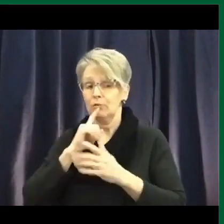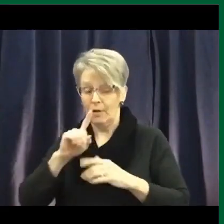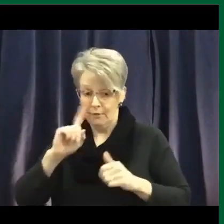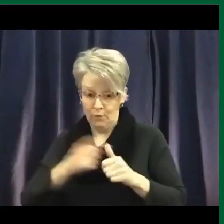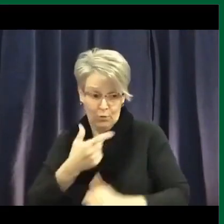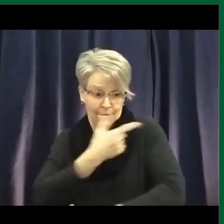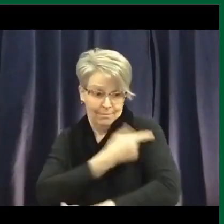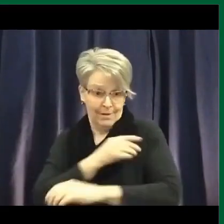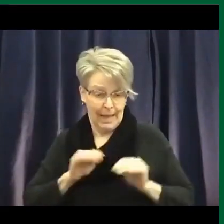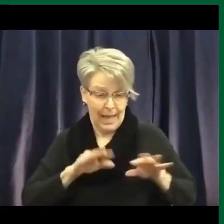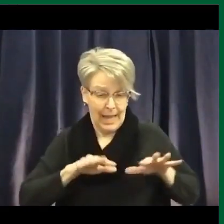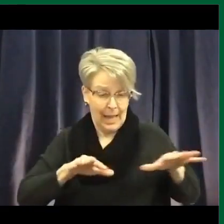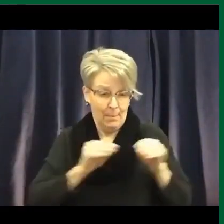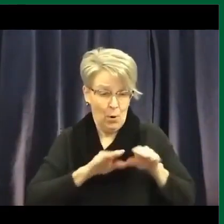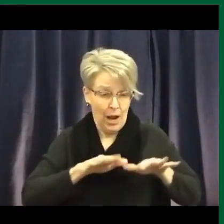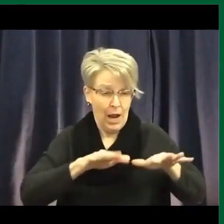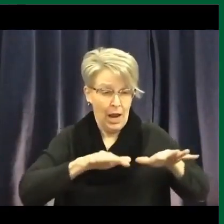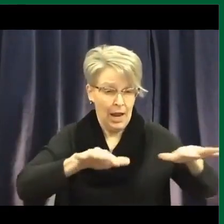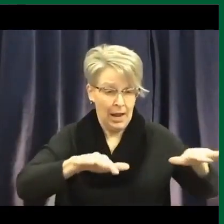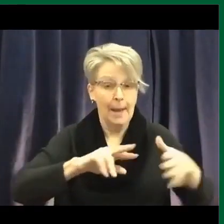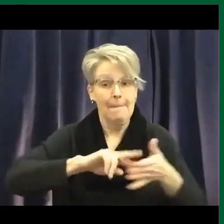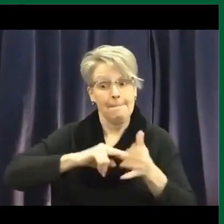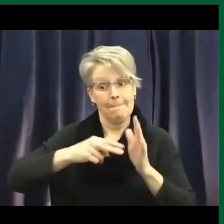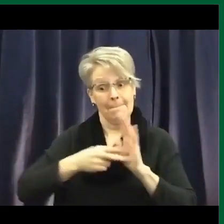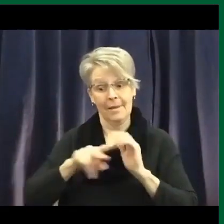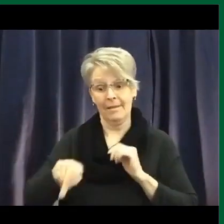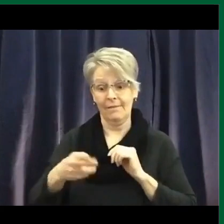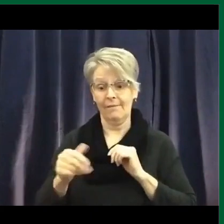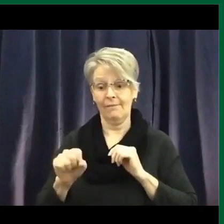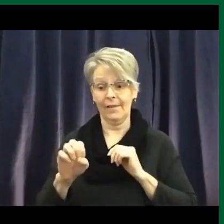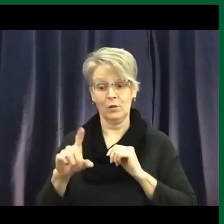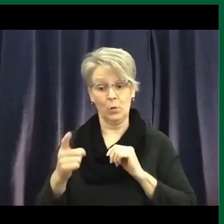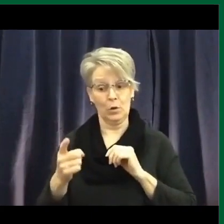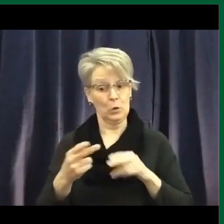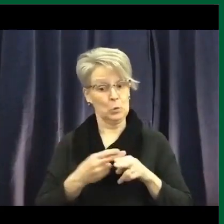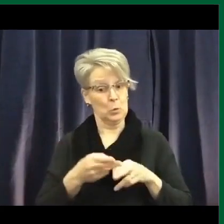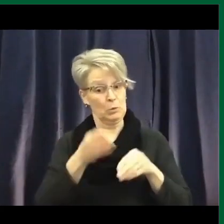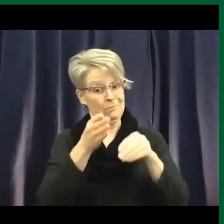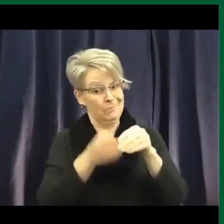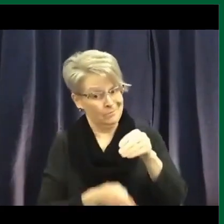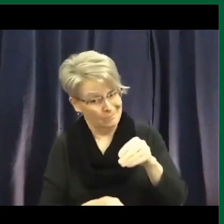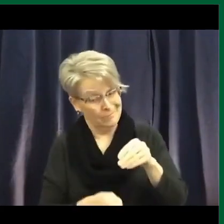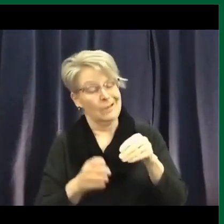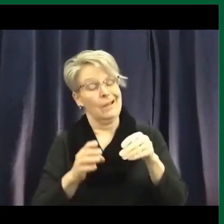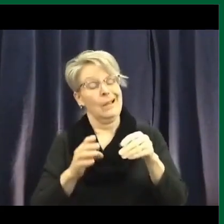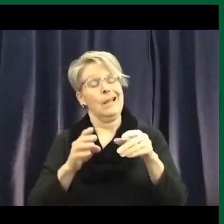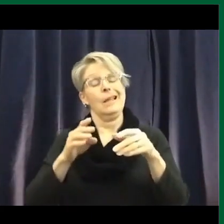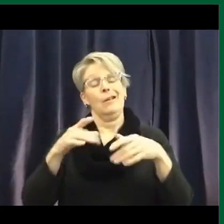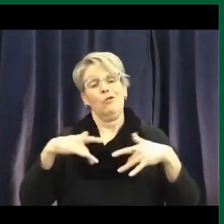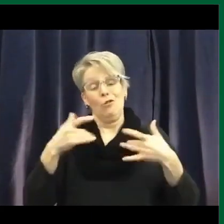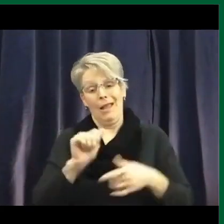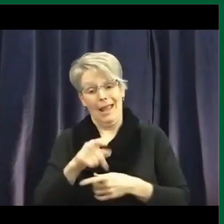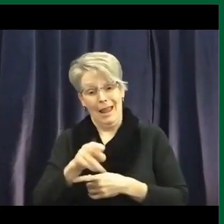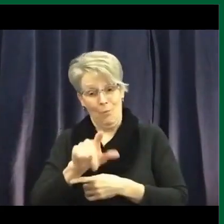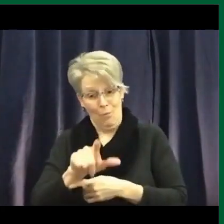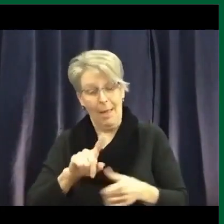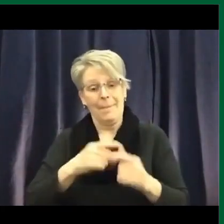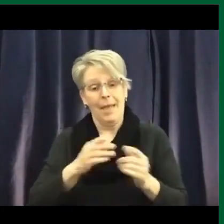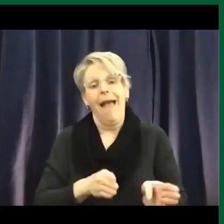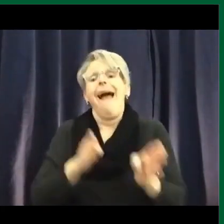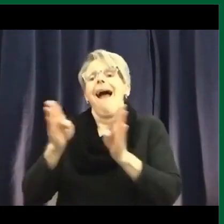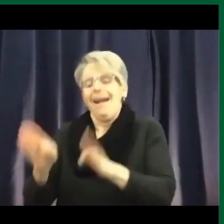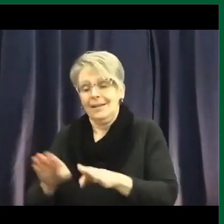quickly, that also means that we should be done phase 1 and ready to start phase 2 early in April. This will